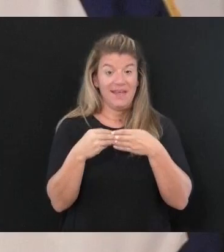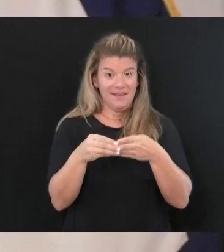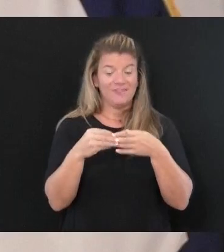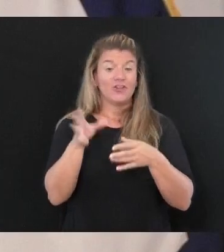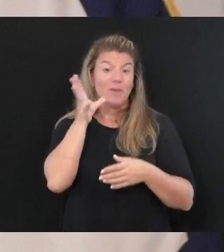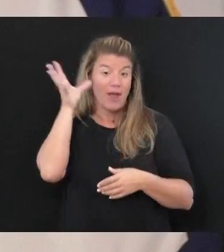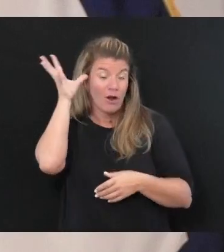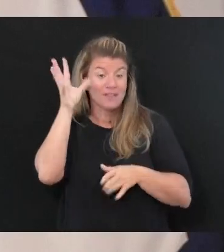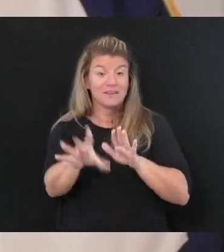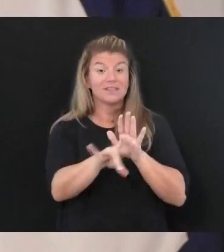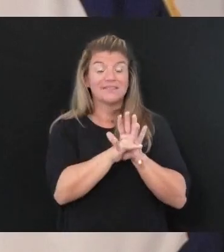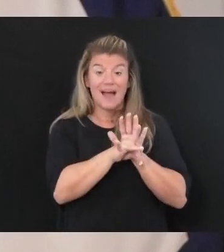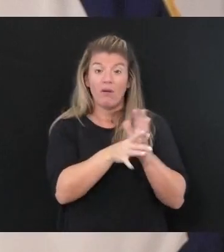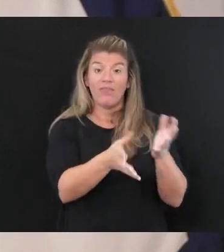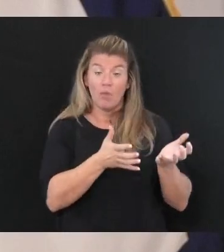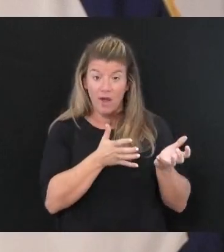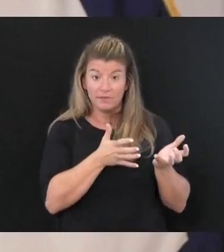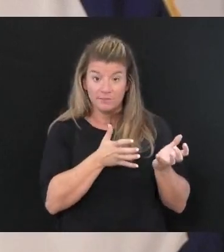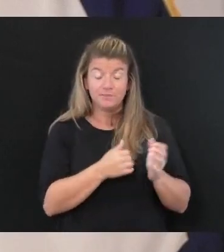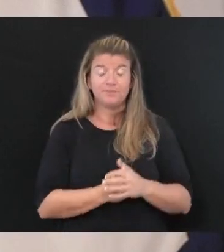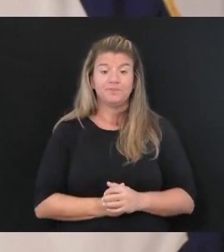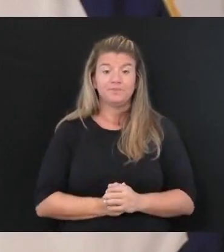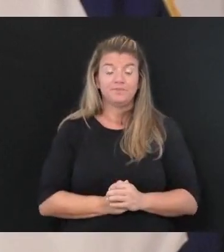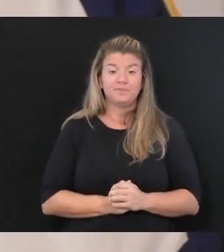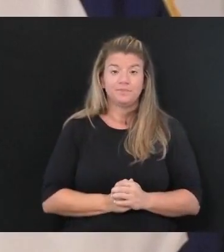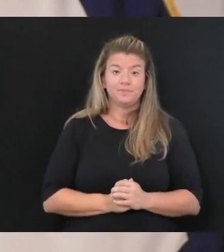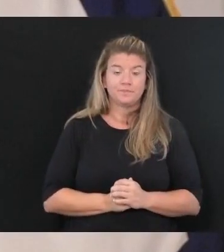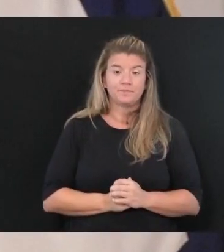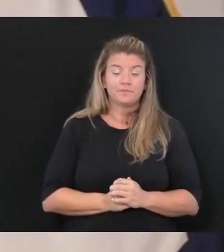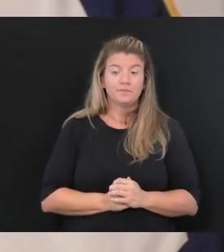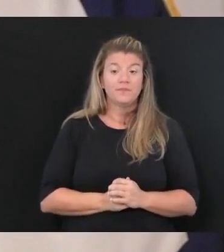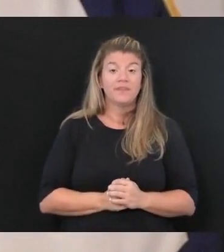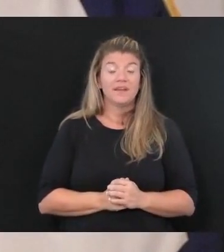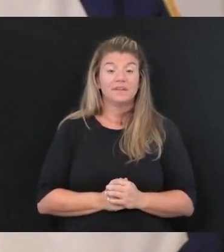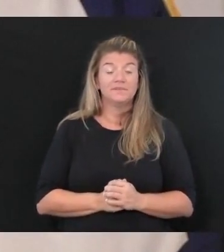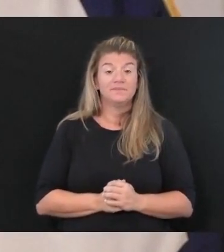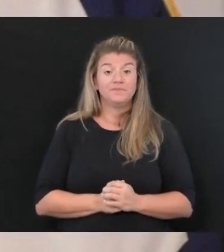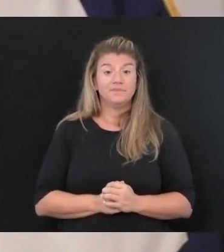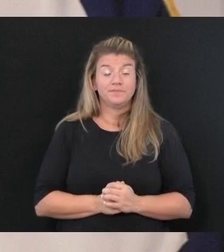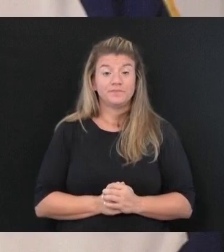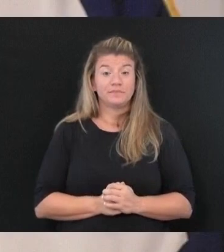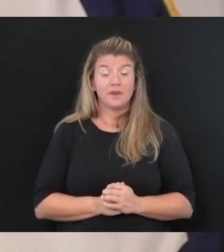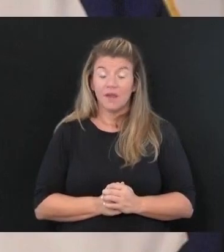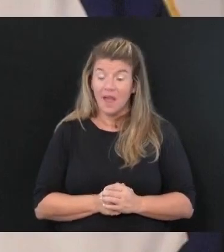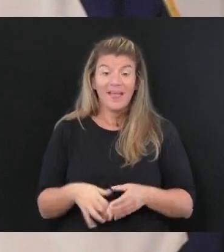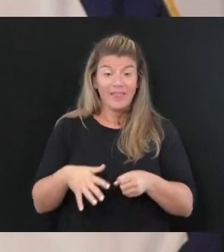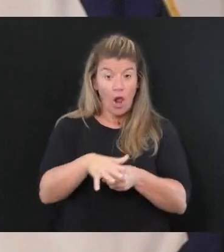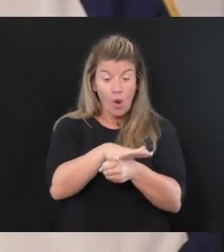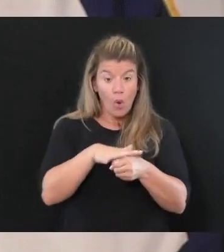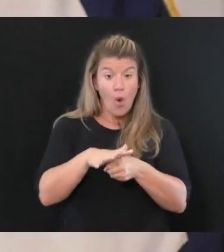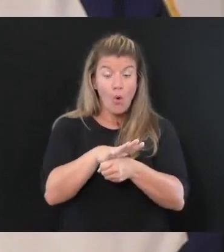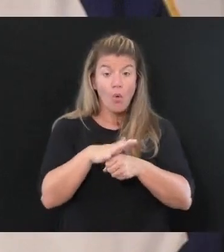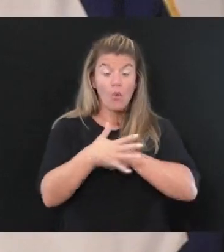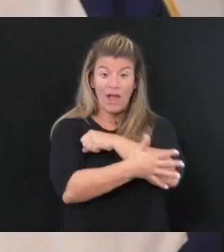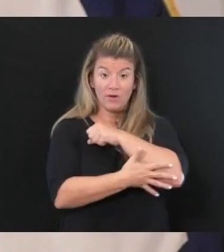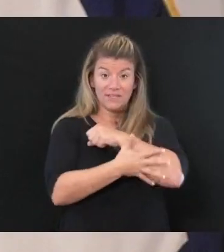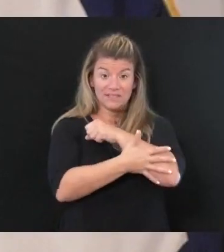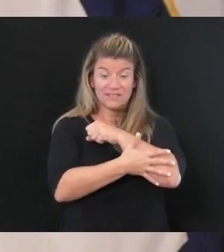parents. We're going to give, the local counties surely have more